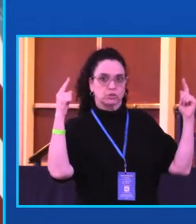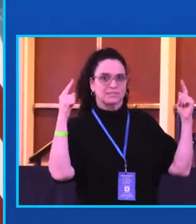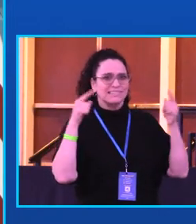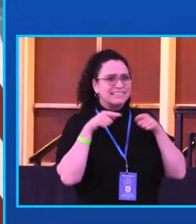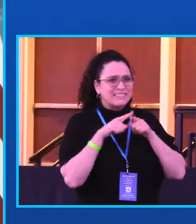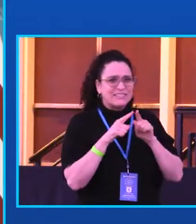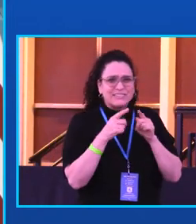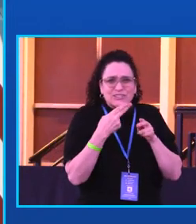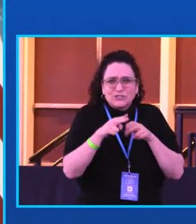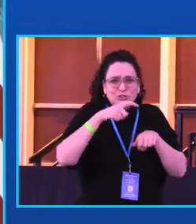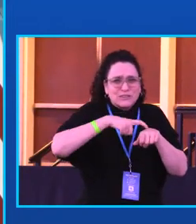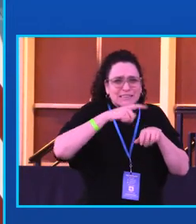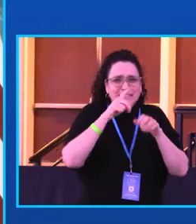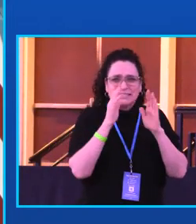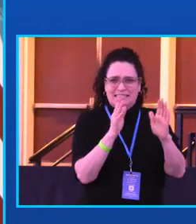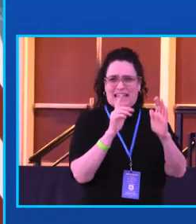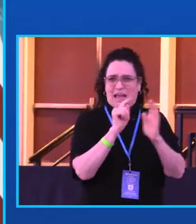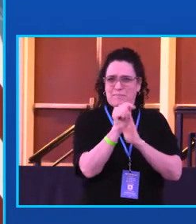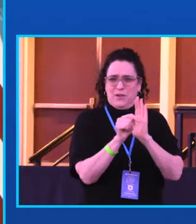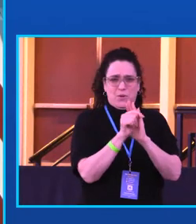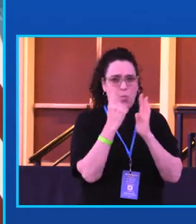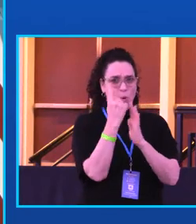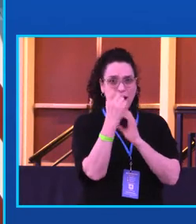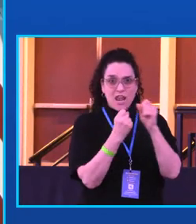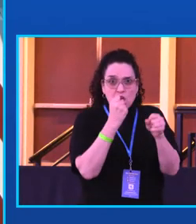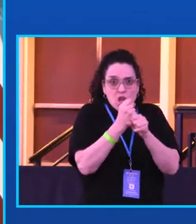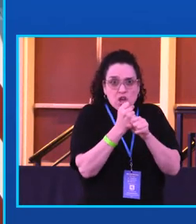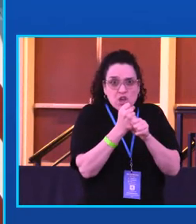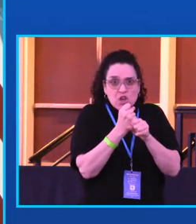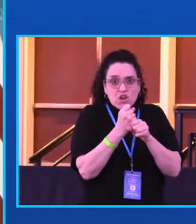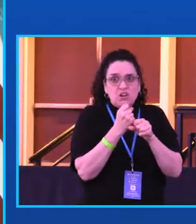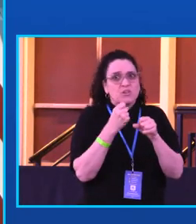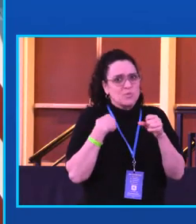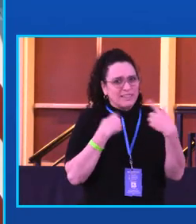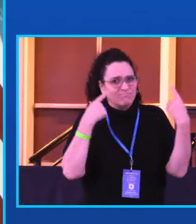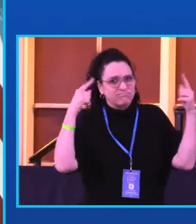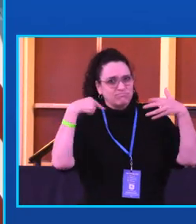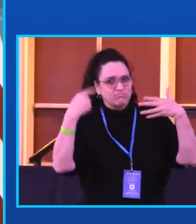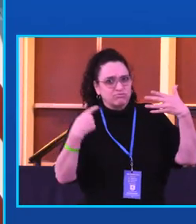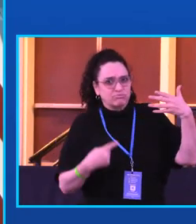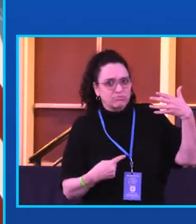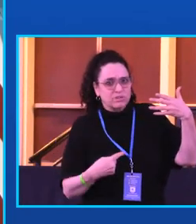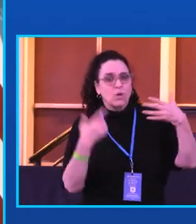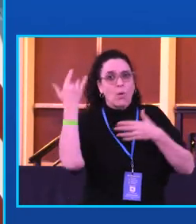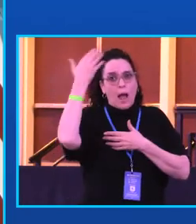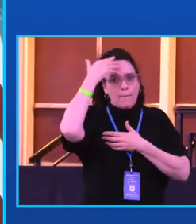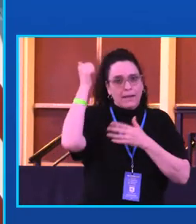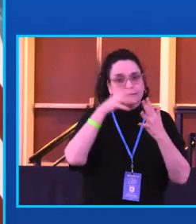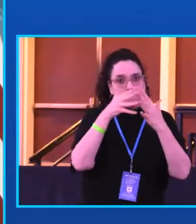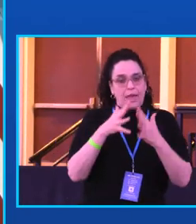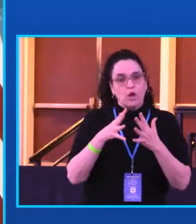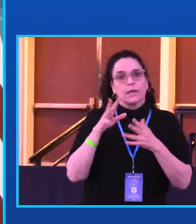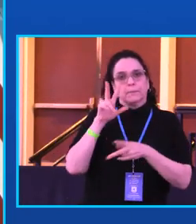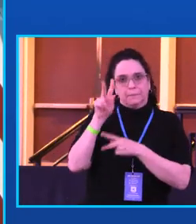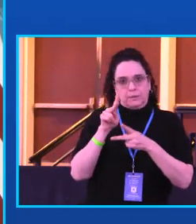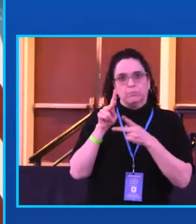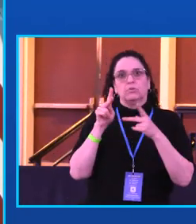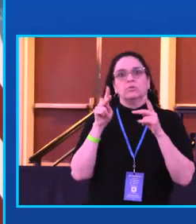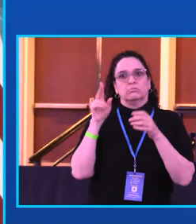year, and when we show it is because the American people voted, I believe